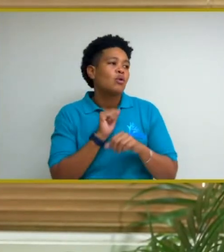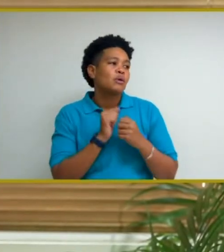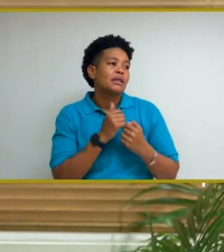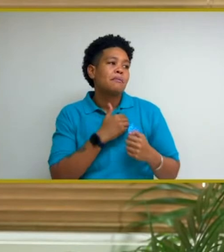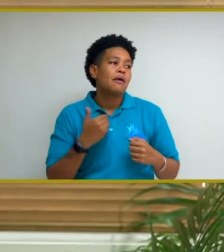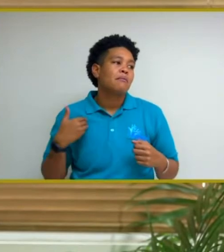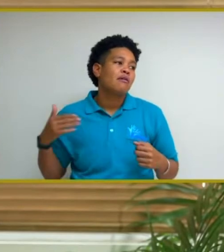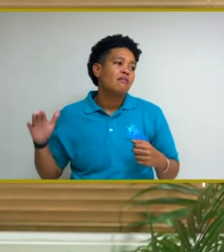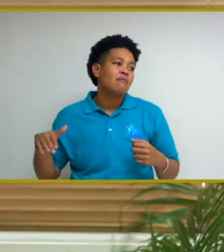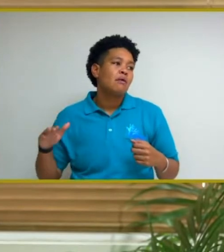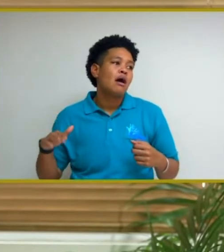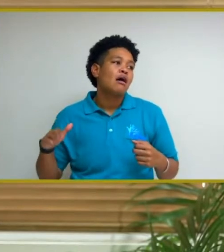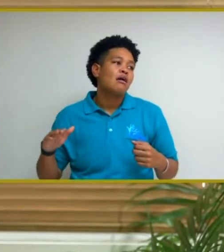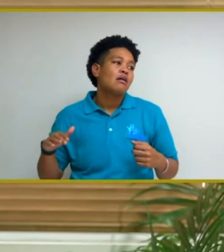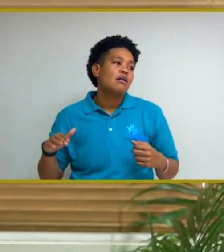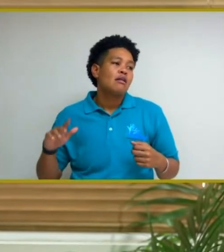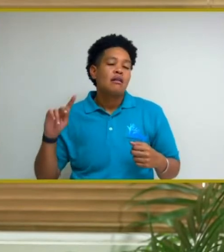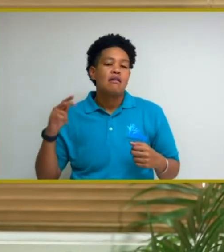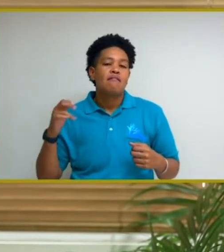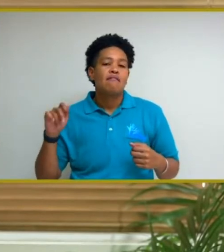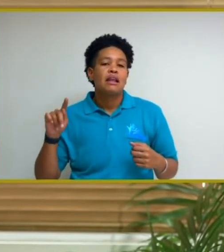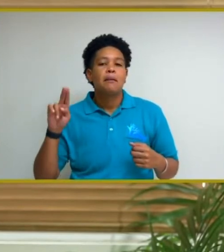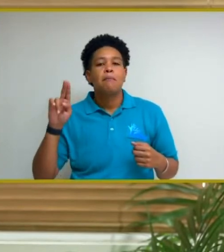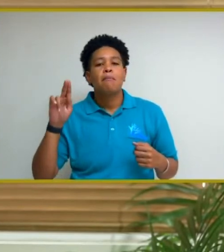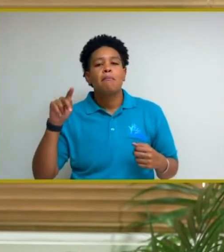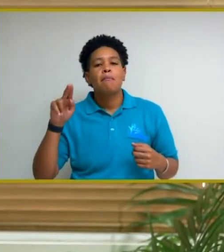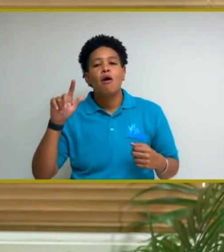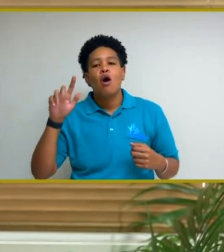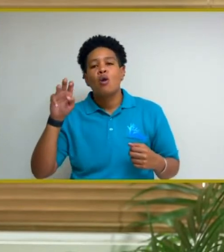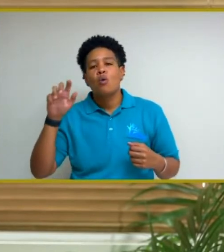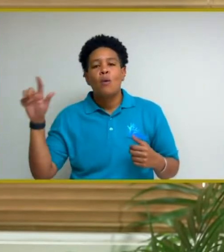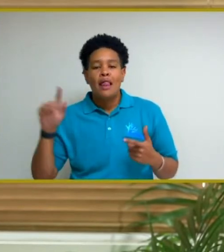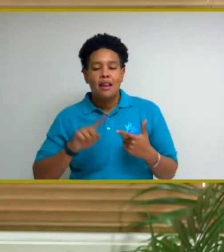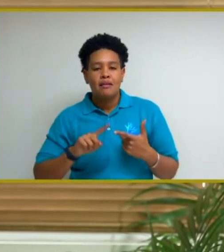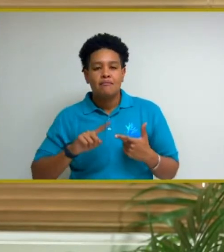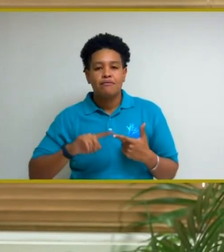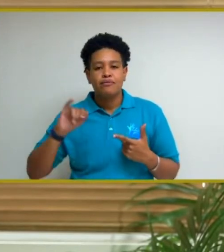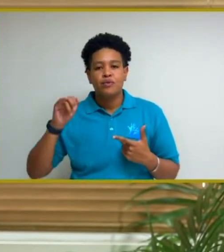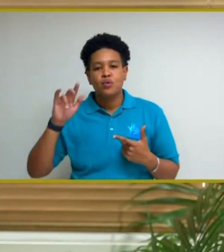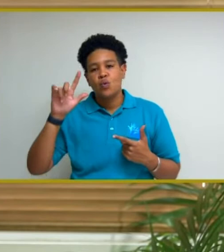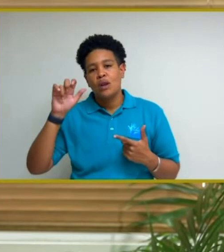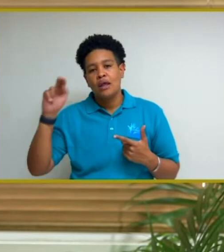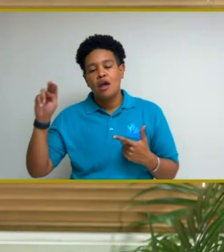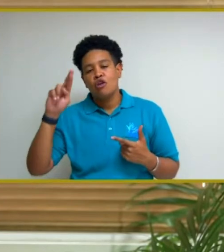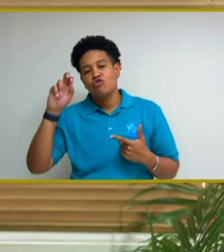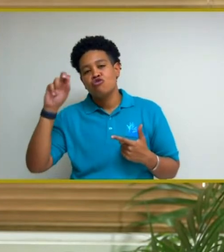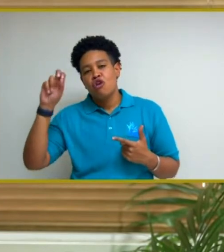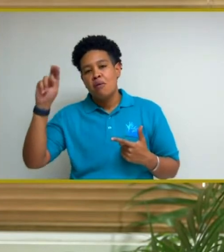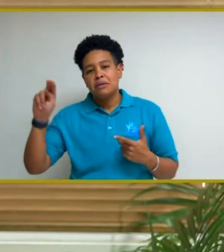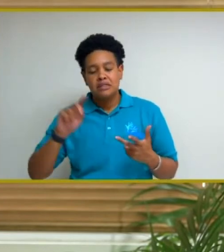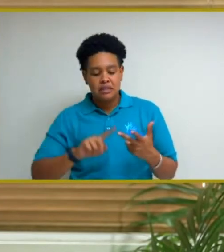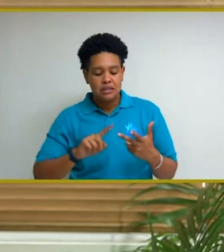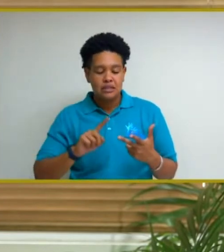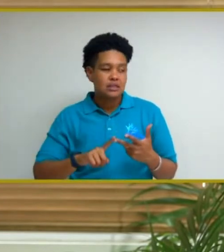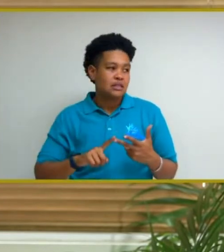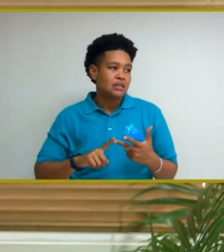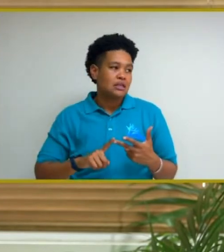of Parliament Philip Paulwell, Members of Parliament Julian Robinson, Member of Parliament